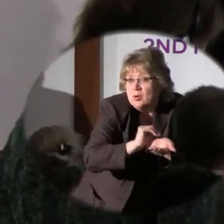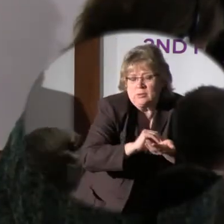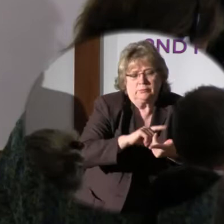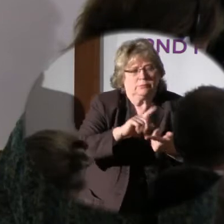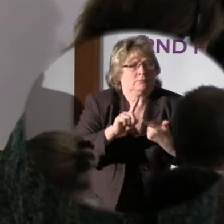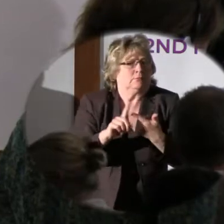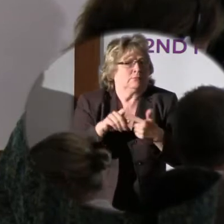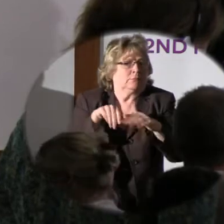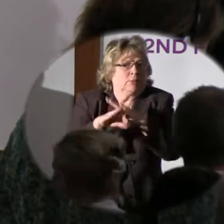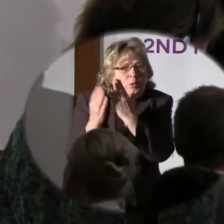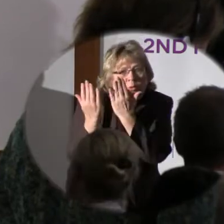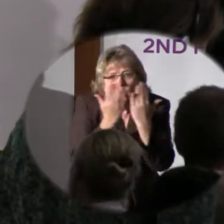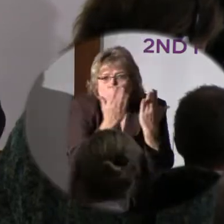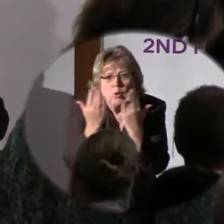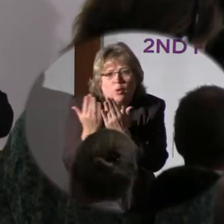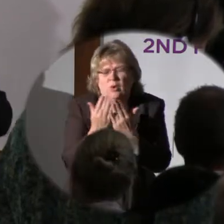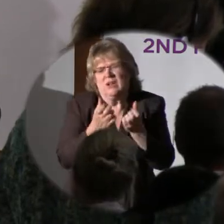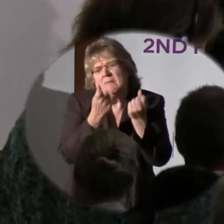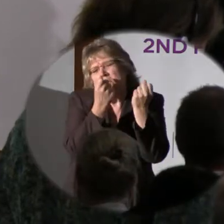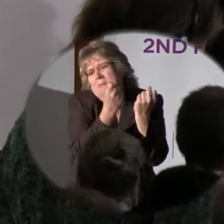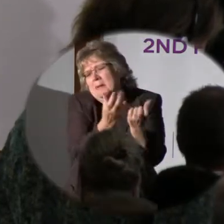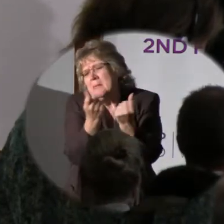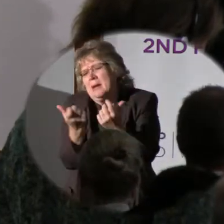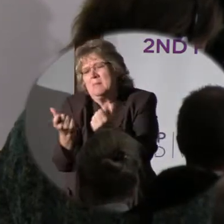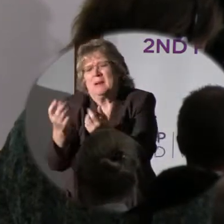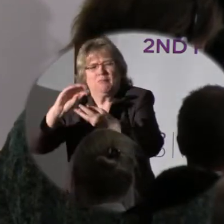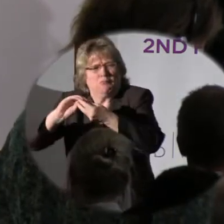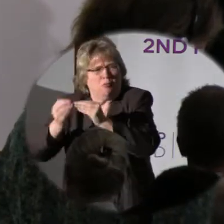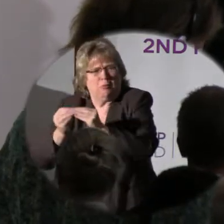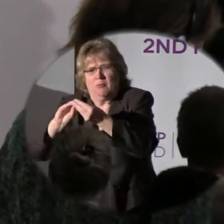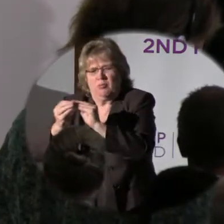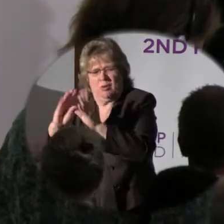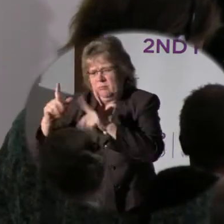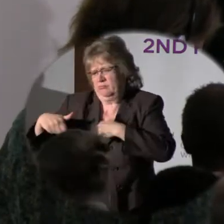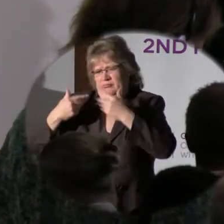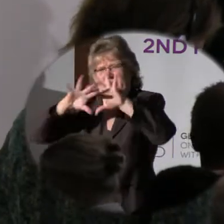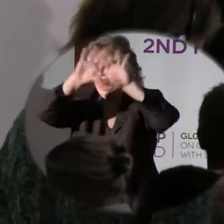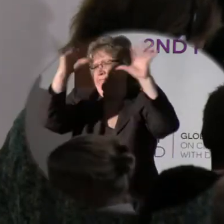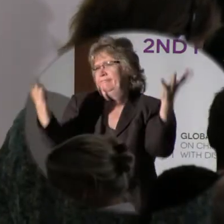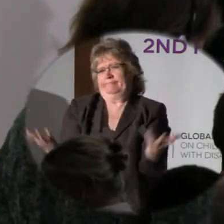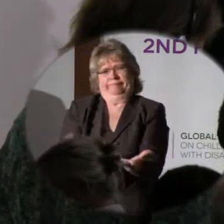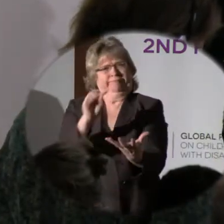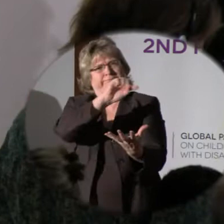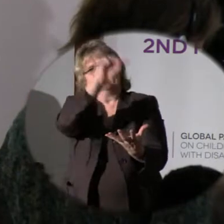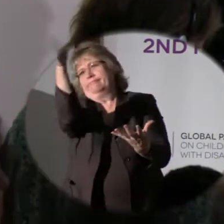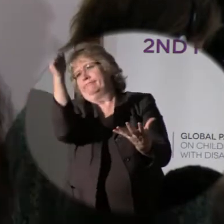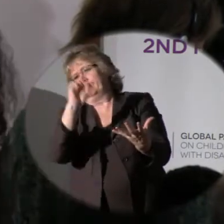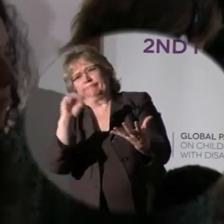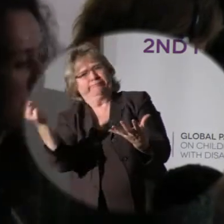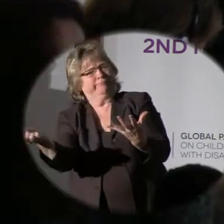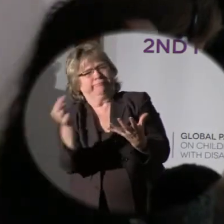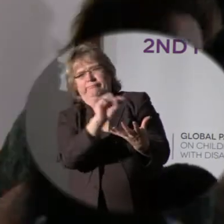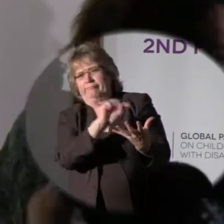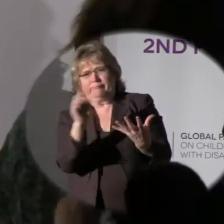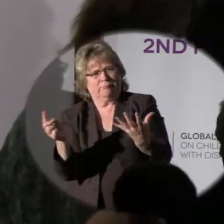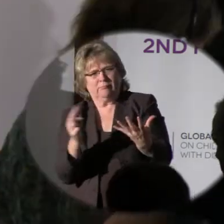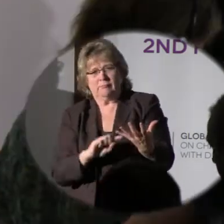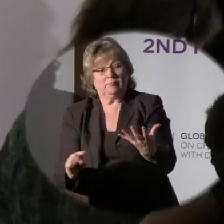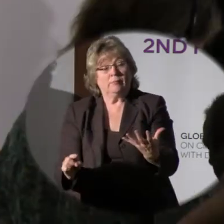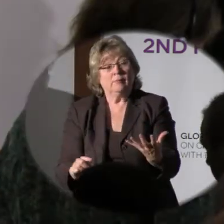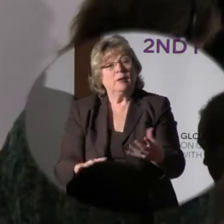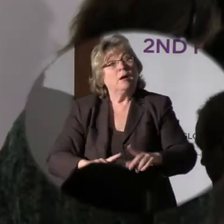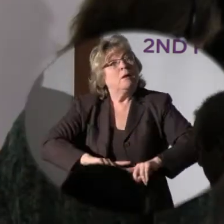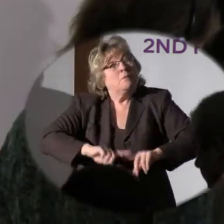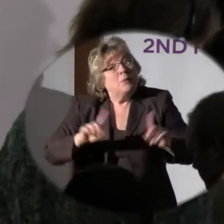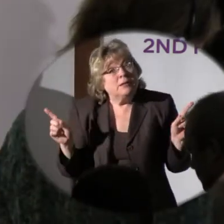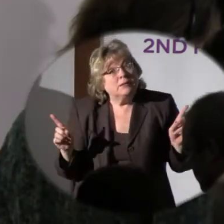experienced. Despite this reality, persons with disabilities have remained on the